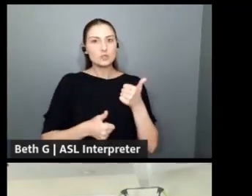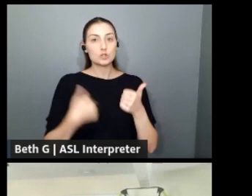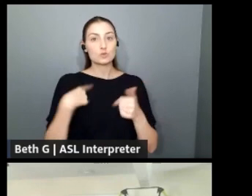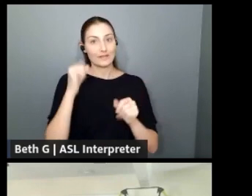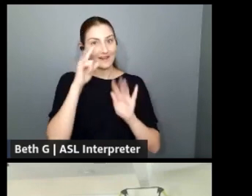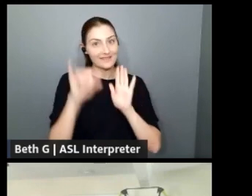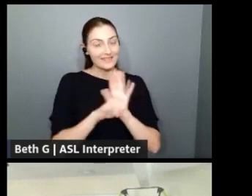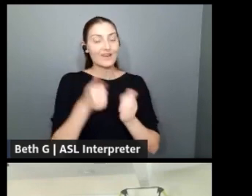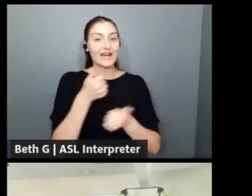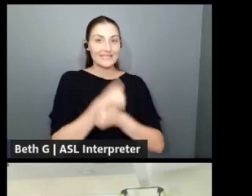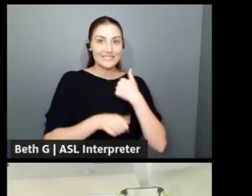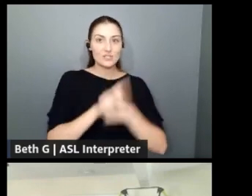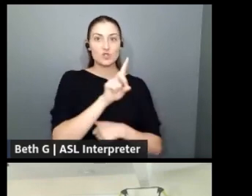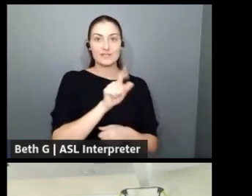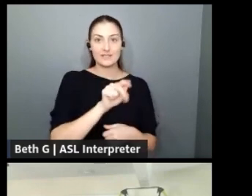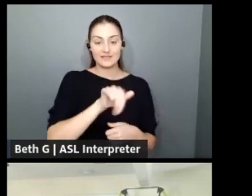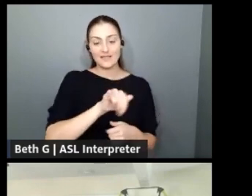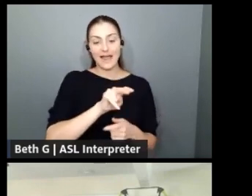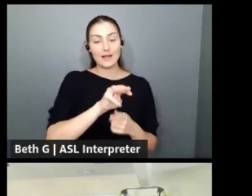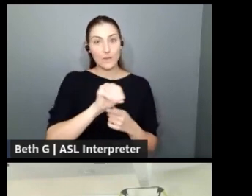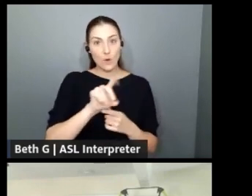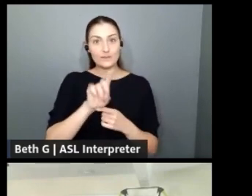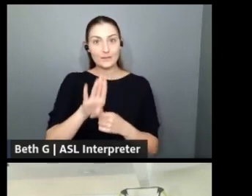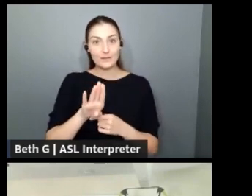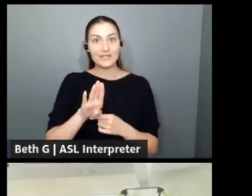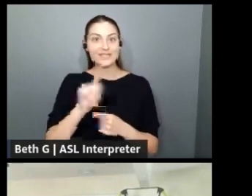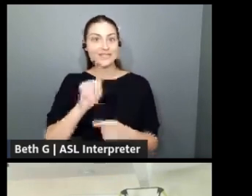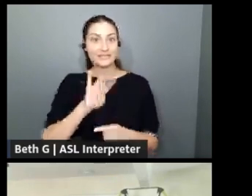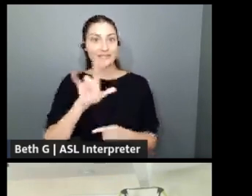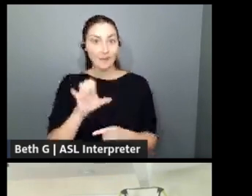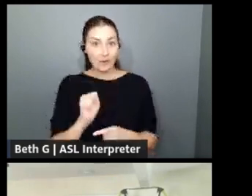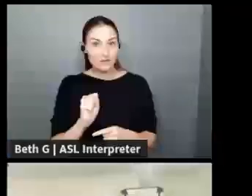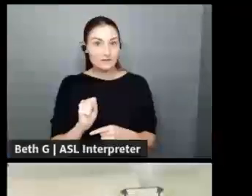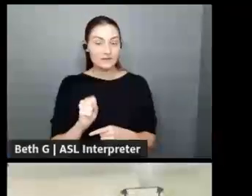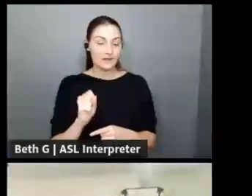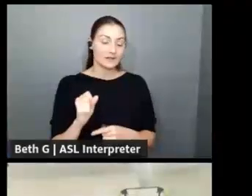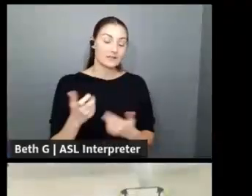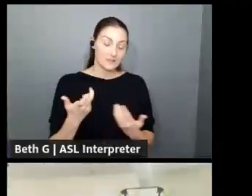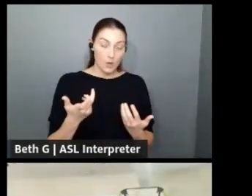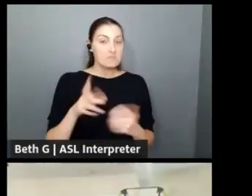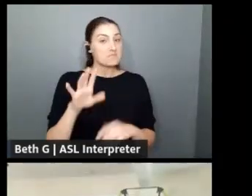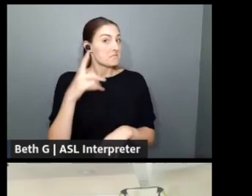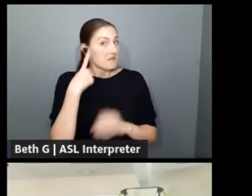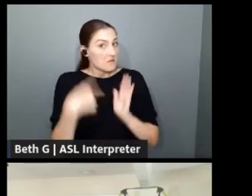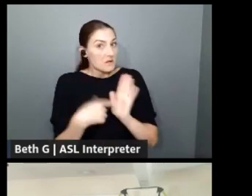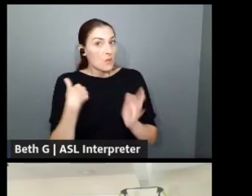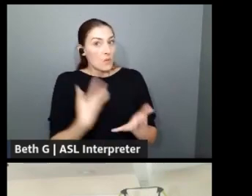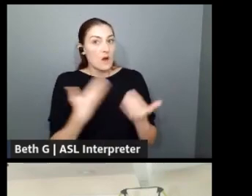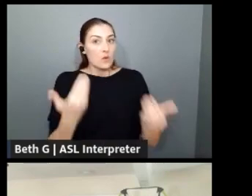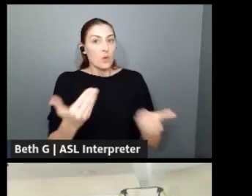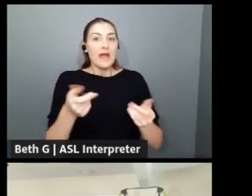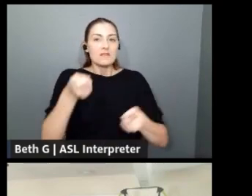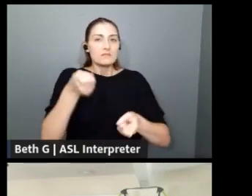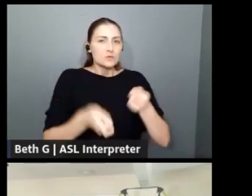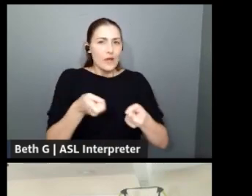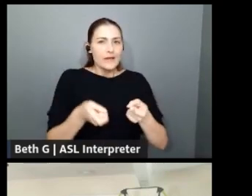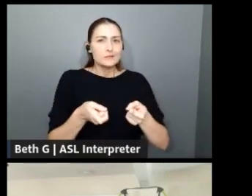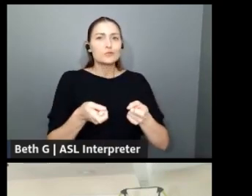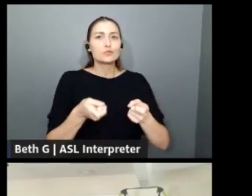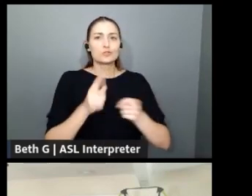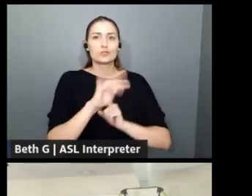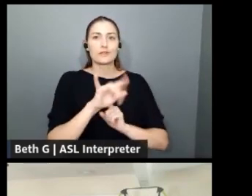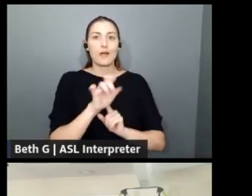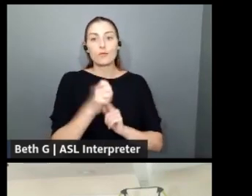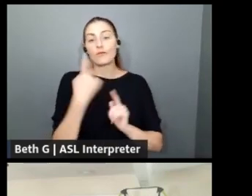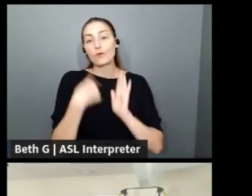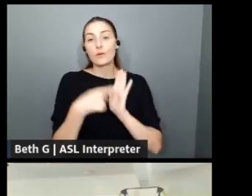And our template is much less verbose. And let's say if we want to make changes to our tables, for example, if we want to